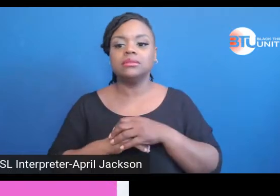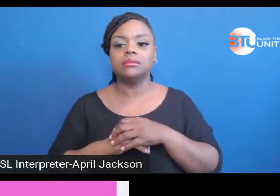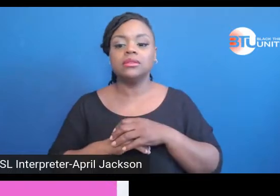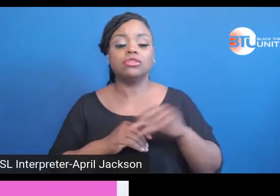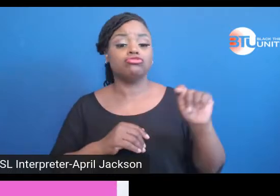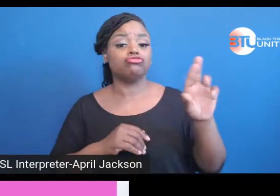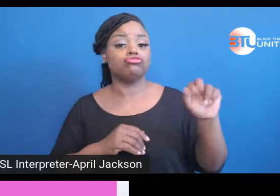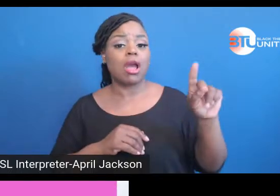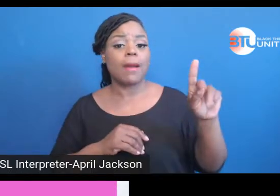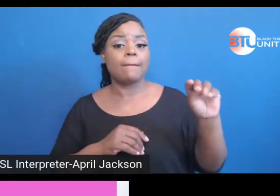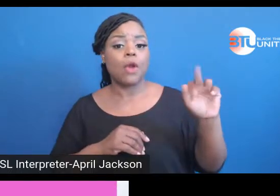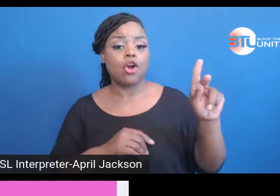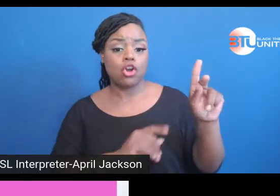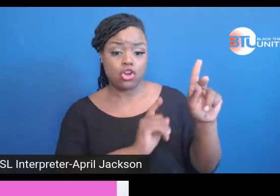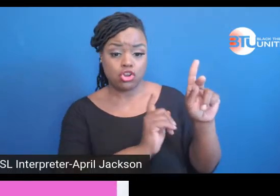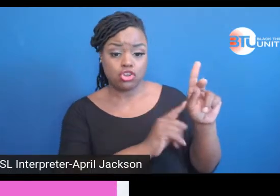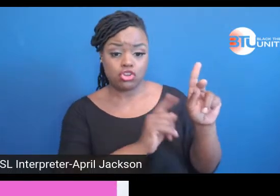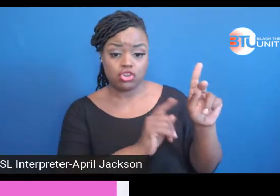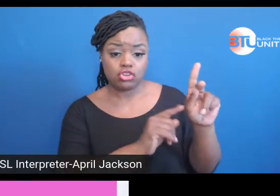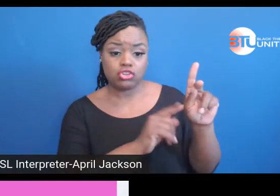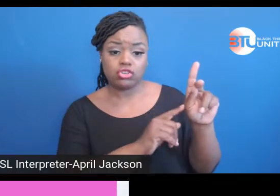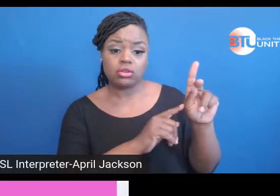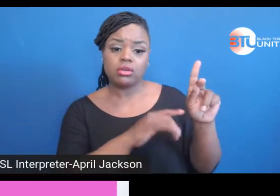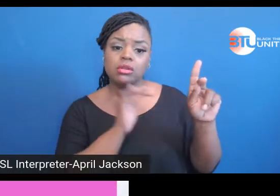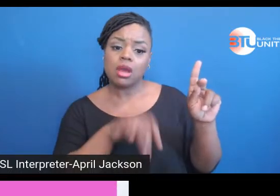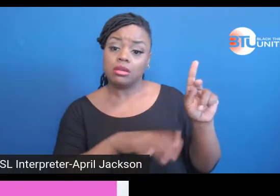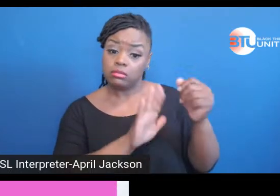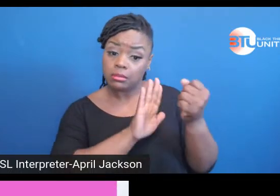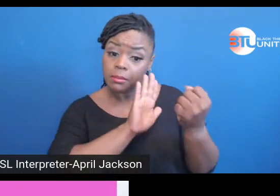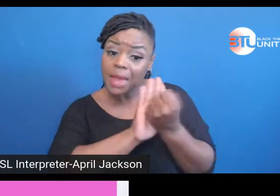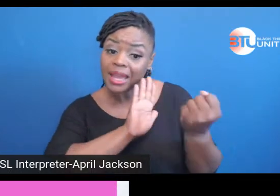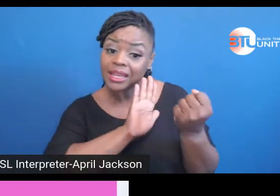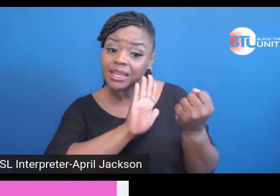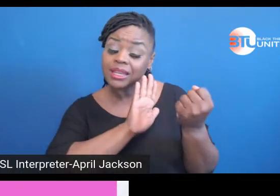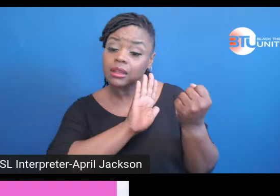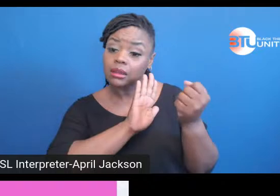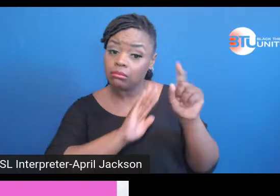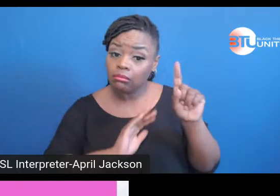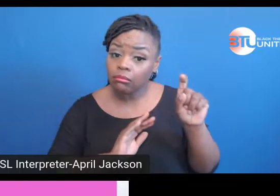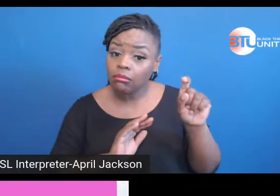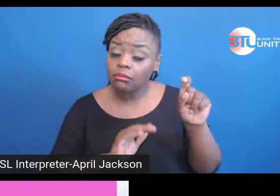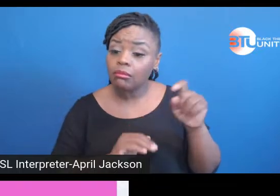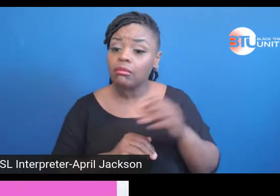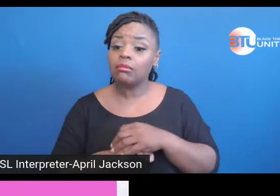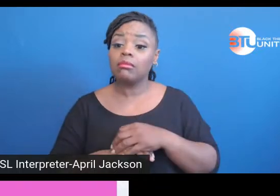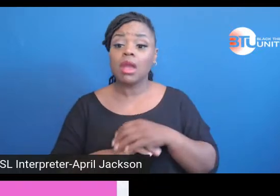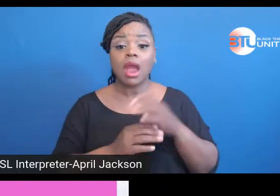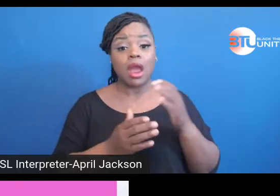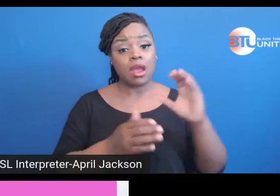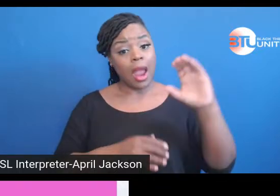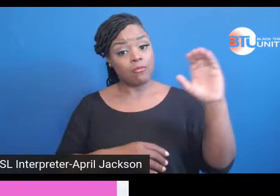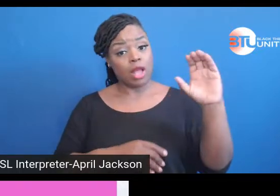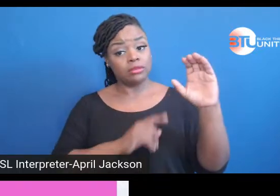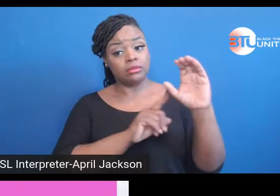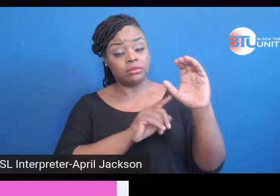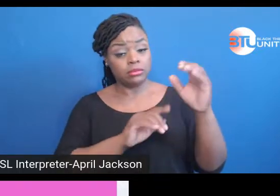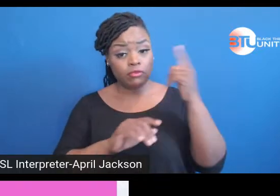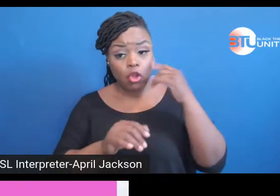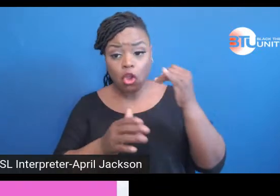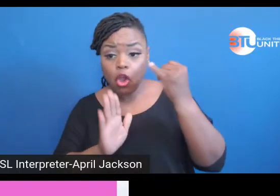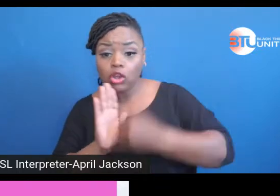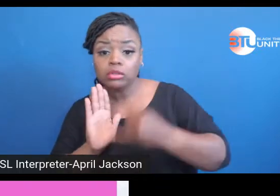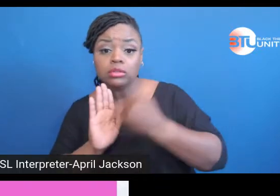Copyright covers really creative works and works of art, paintings, books, films,